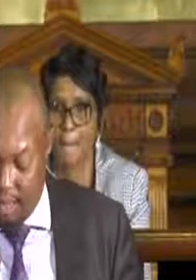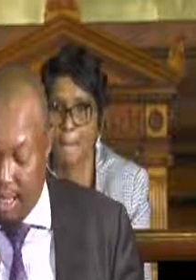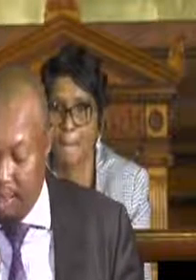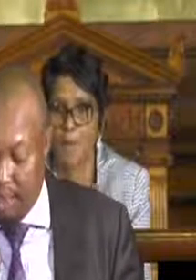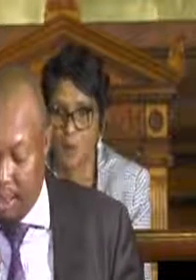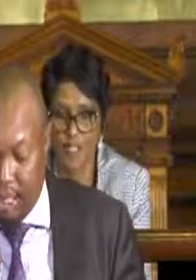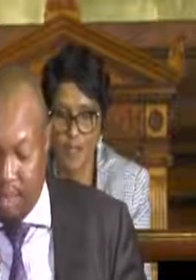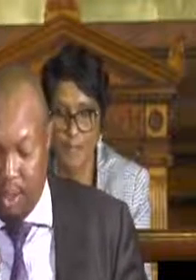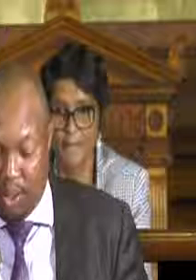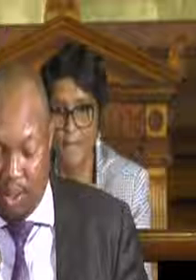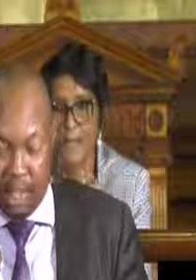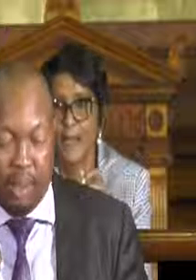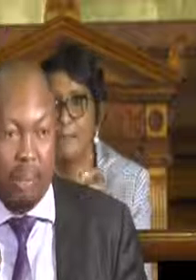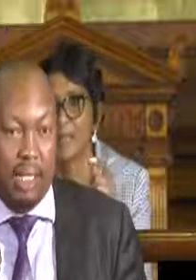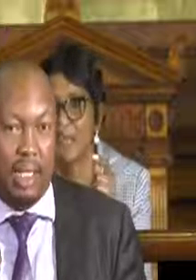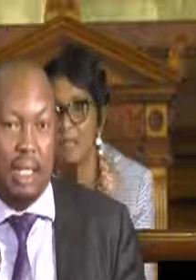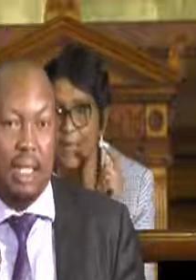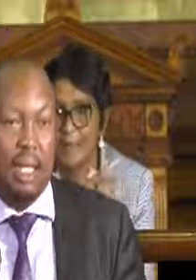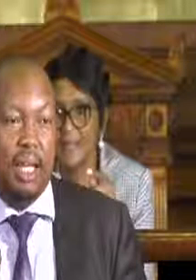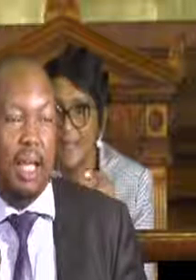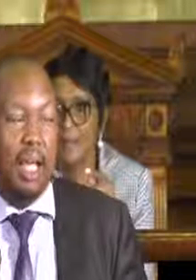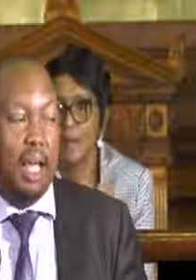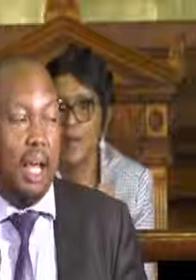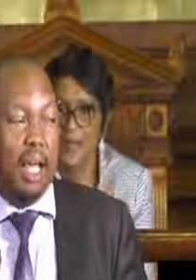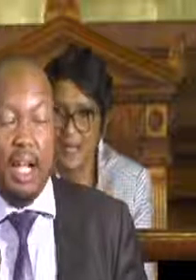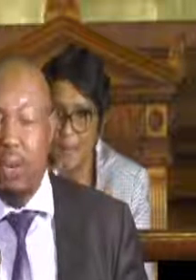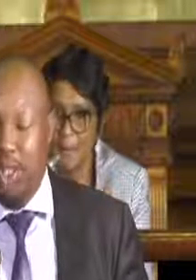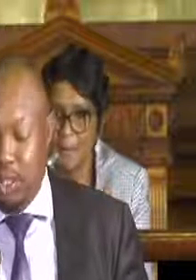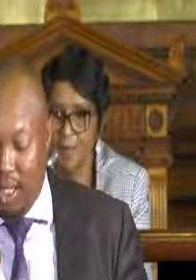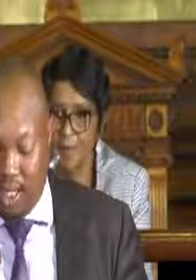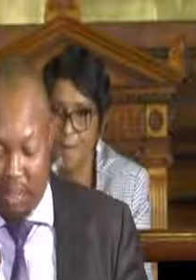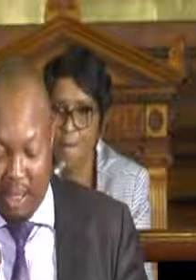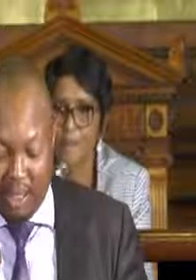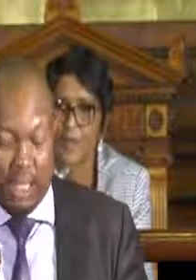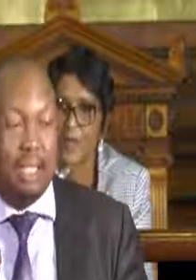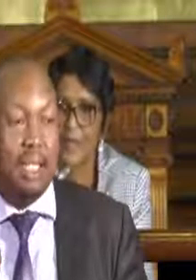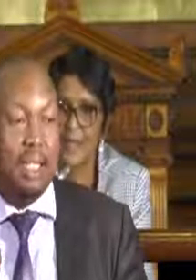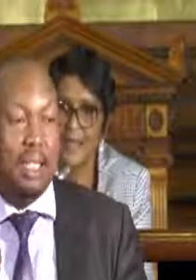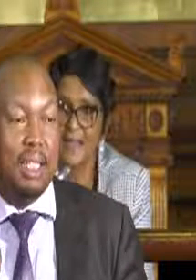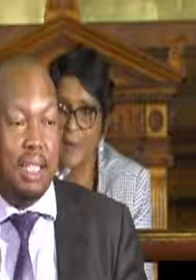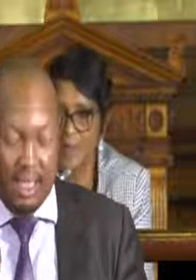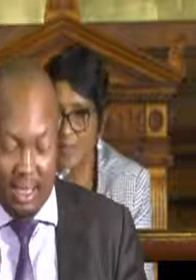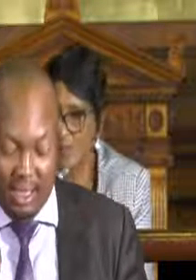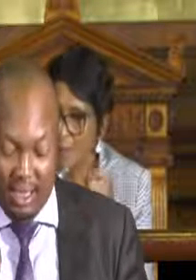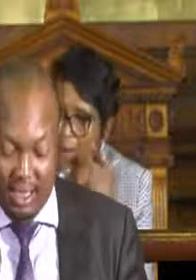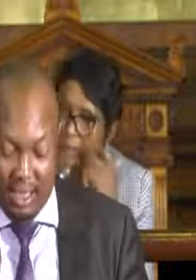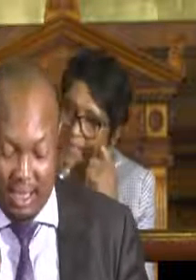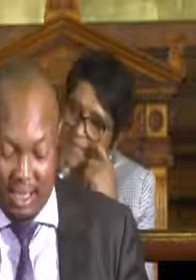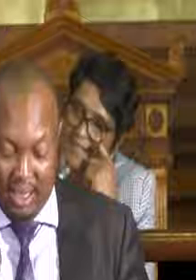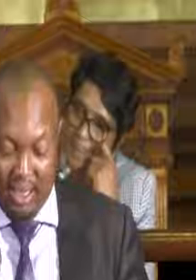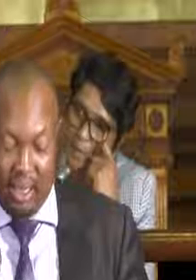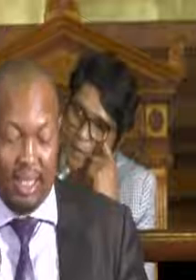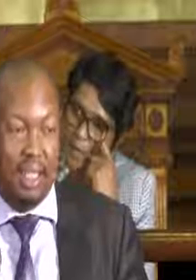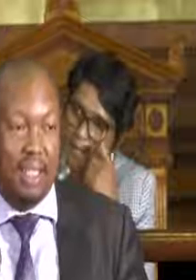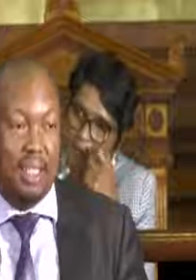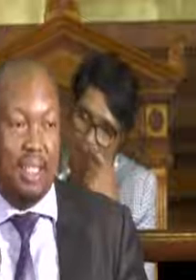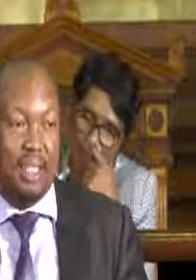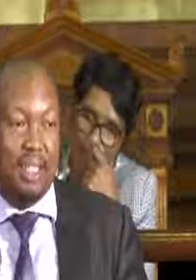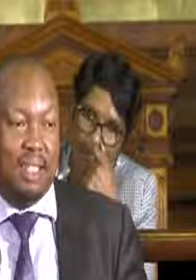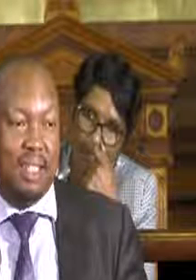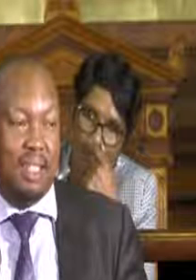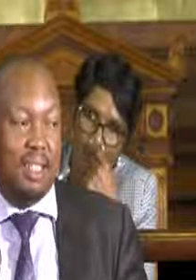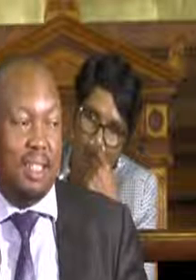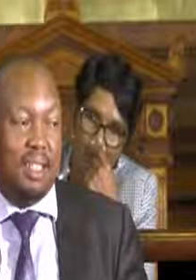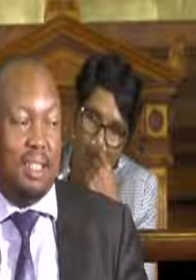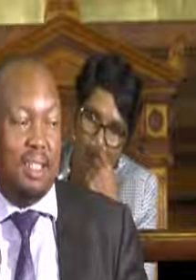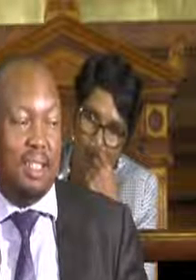the finger, but I can't withdraw a debate. And then I can't withdraw a debate. Can I request to the members in the House,